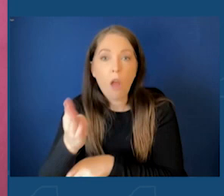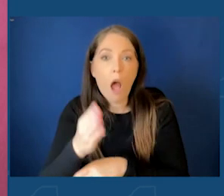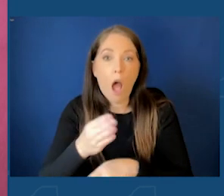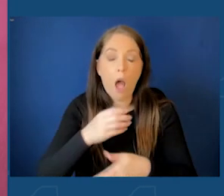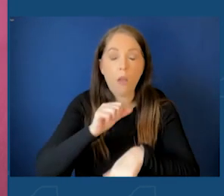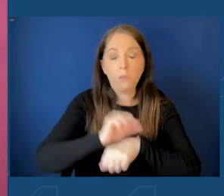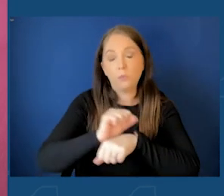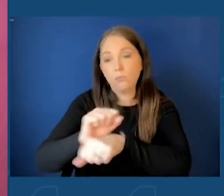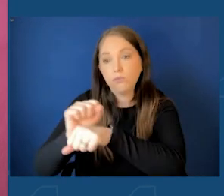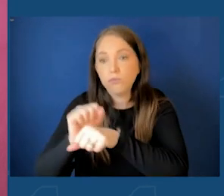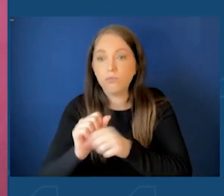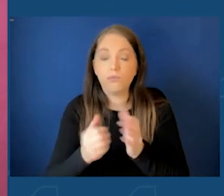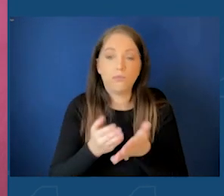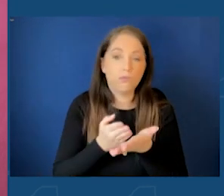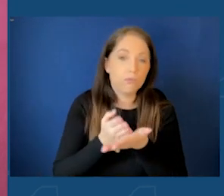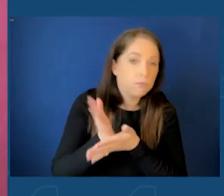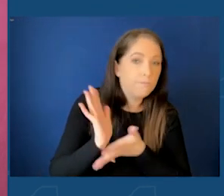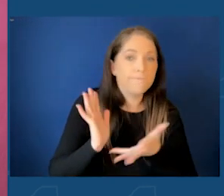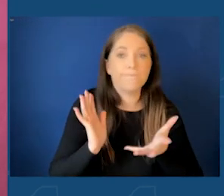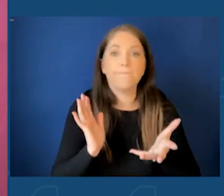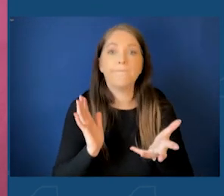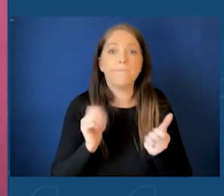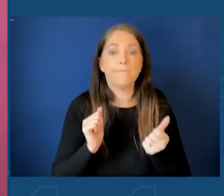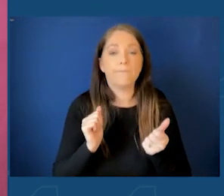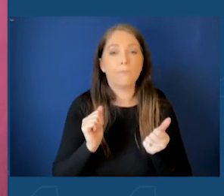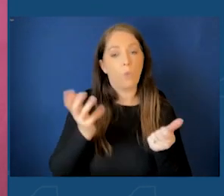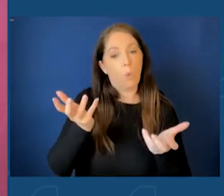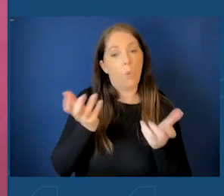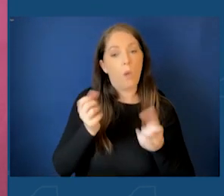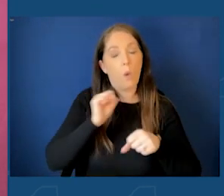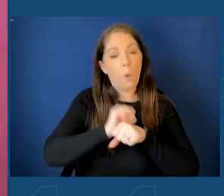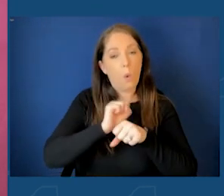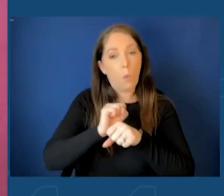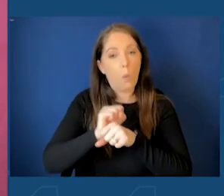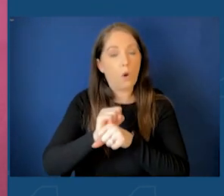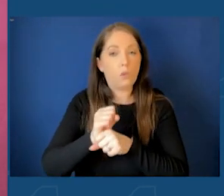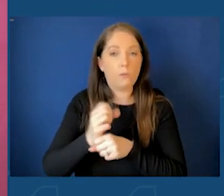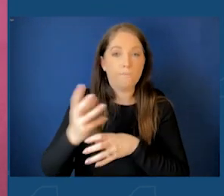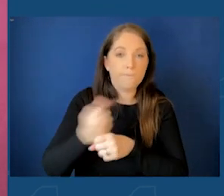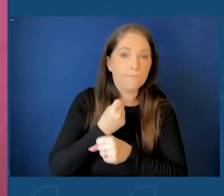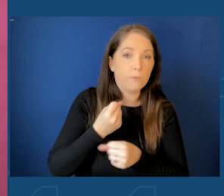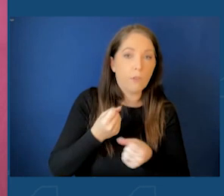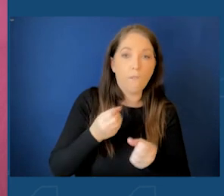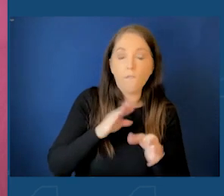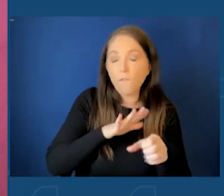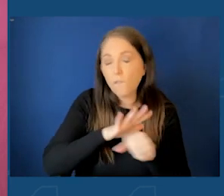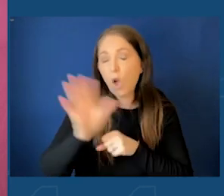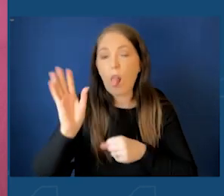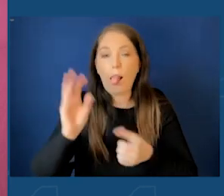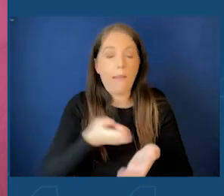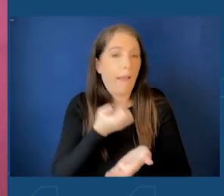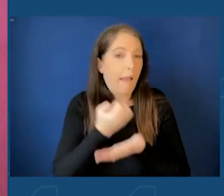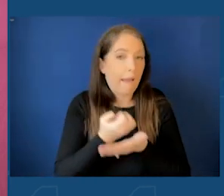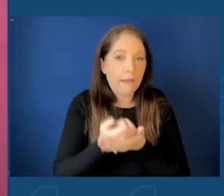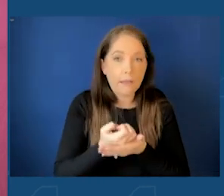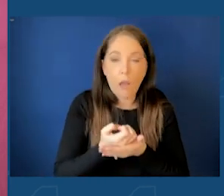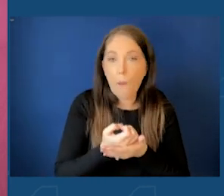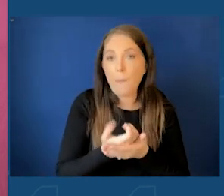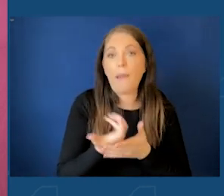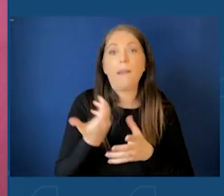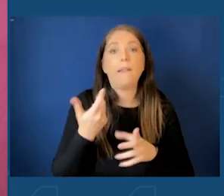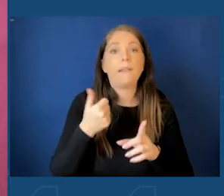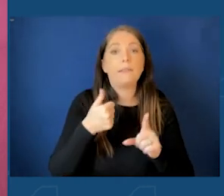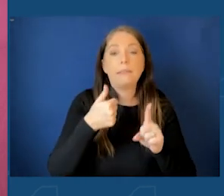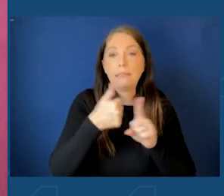city. Our work to secure full economic self-reliance, parity, power, and civil rights for our African American